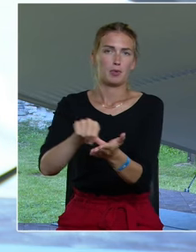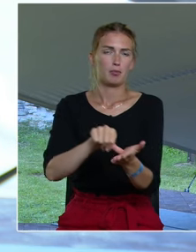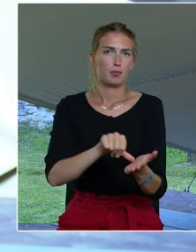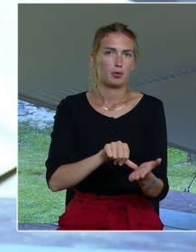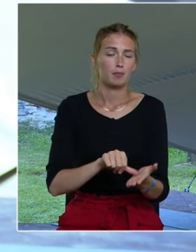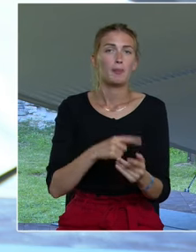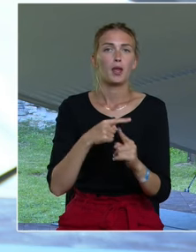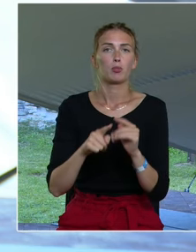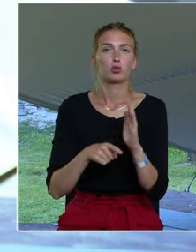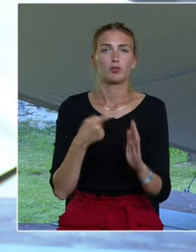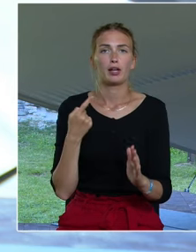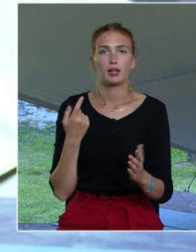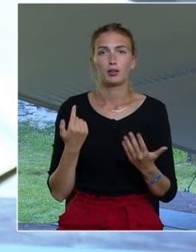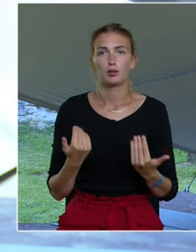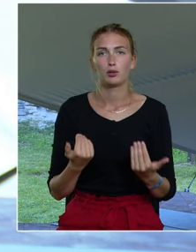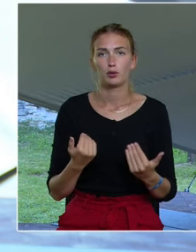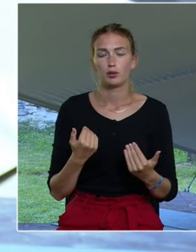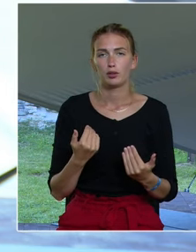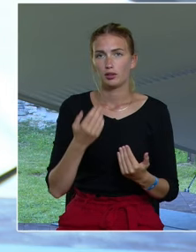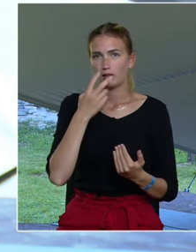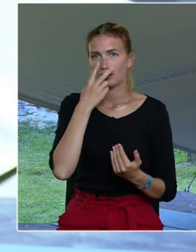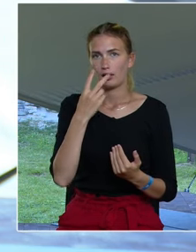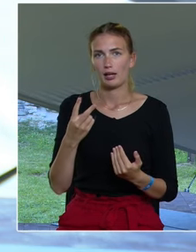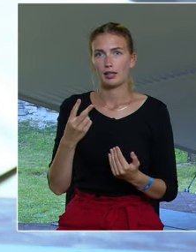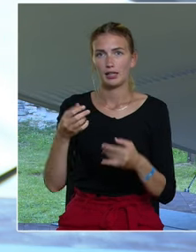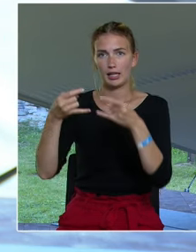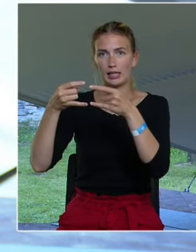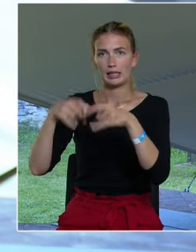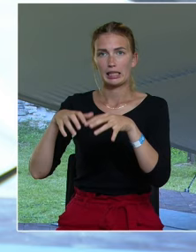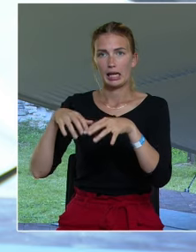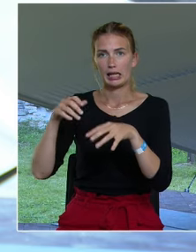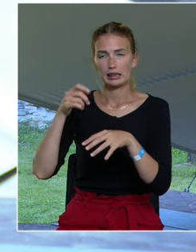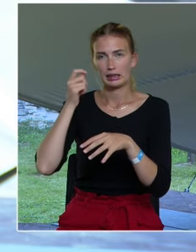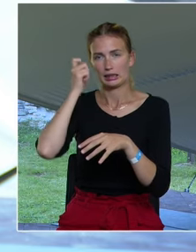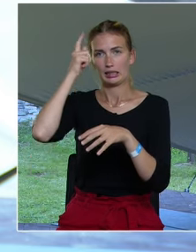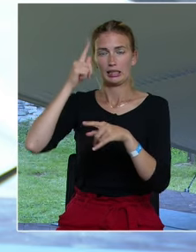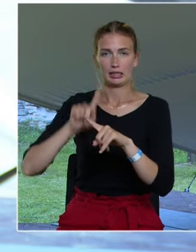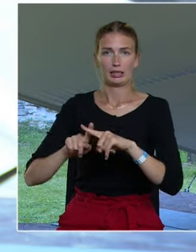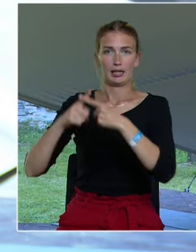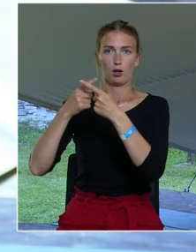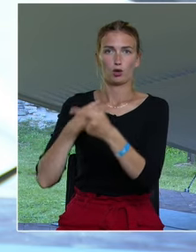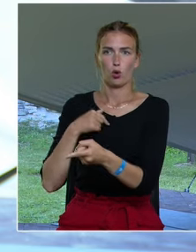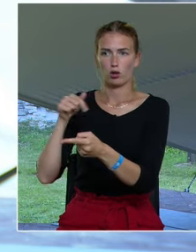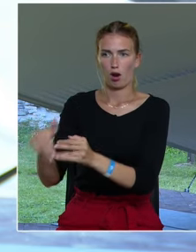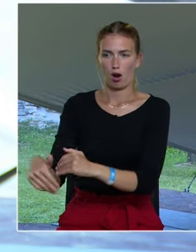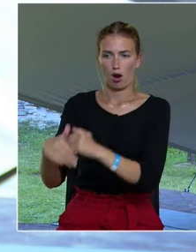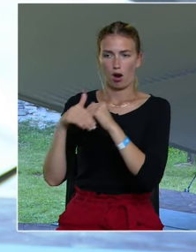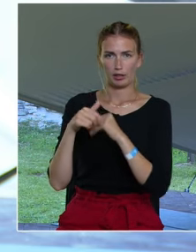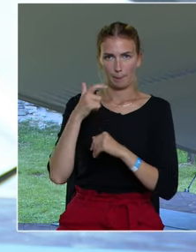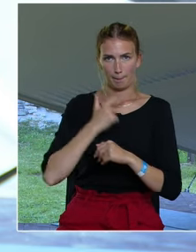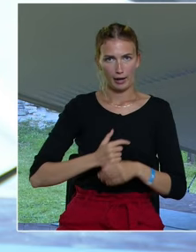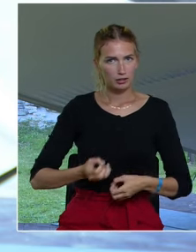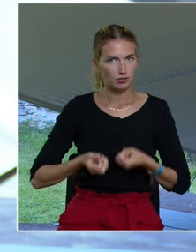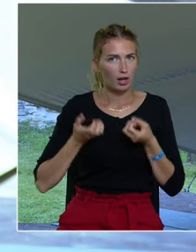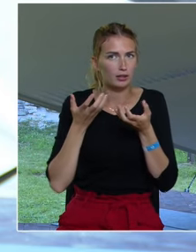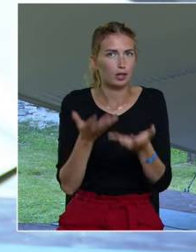coupled with now seeing artificial intelligence really booming in terms of self-expression, you know, there's really sort of a